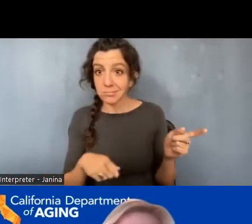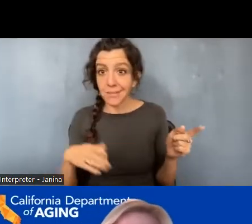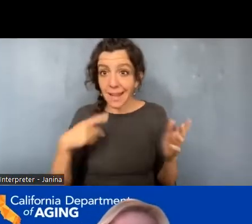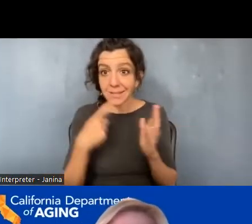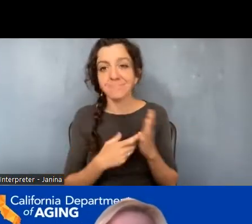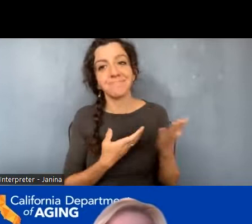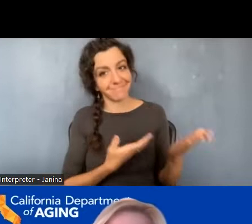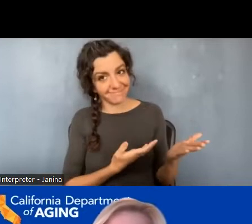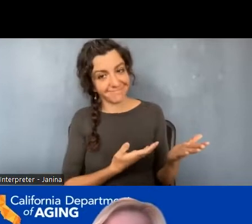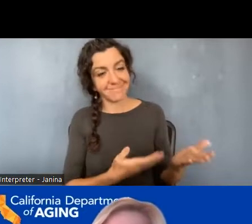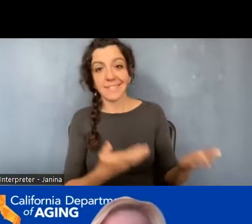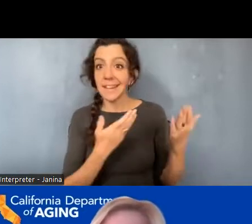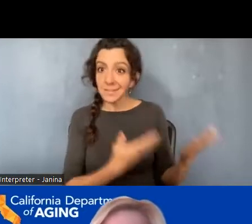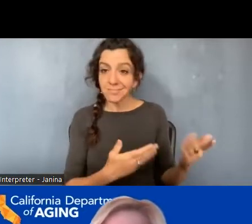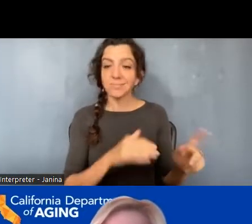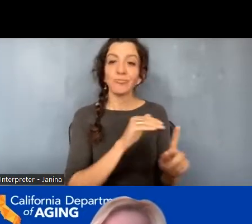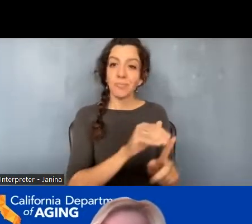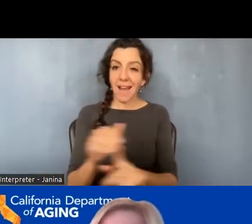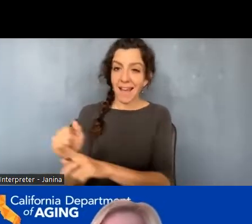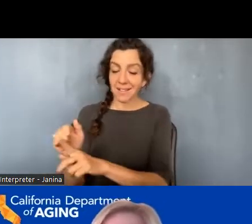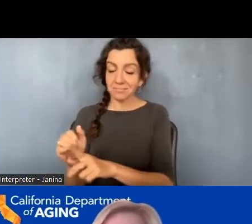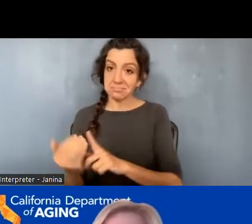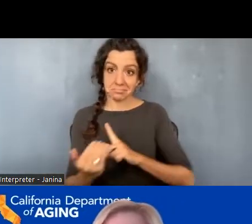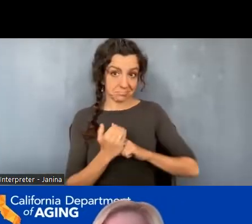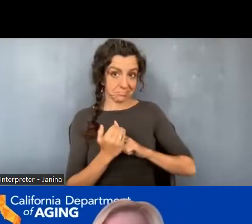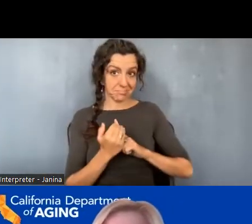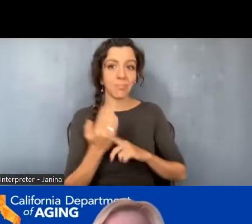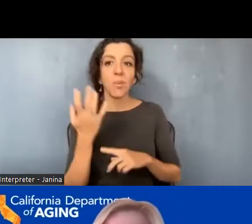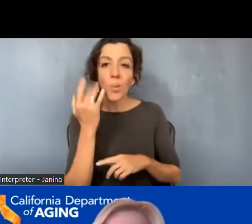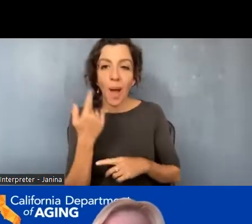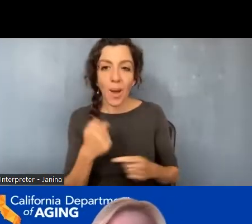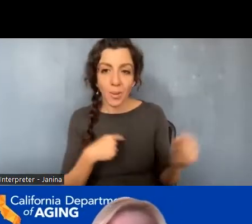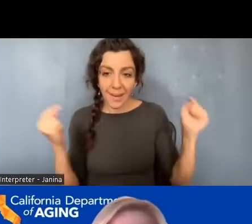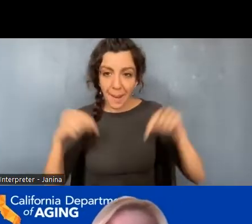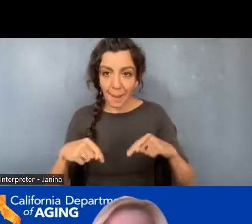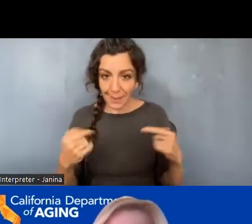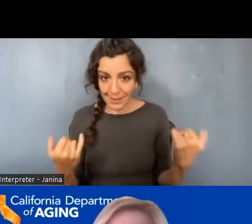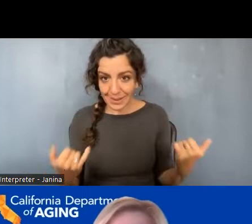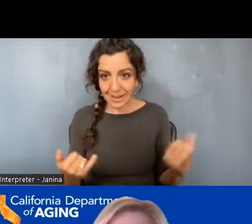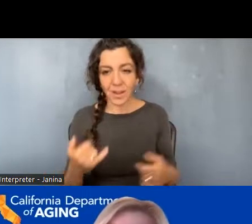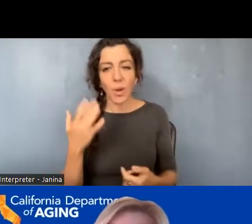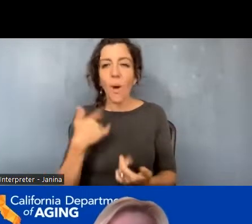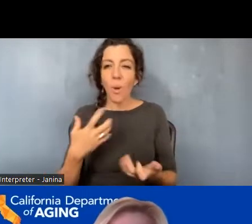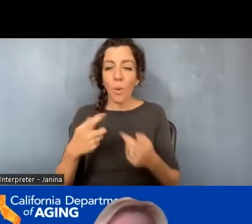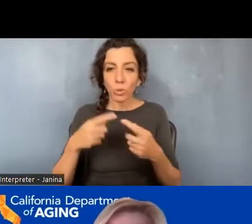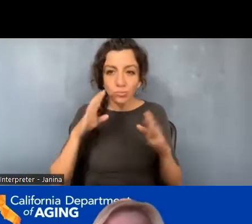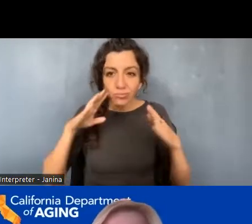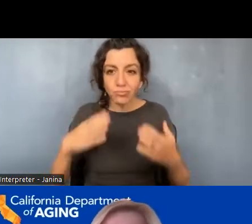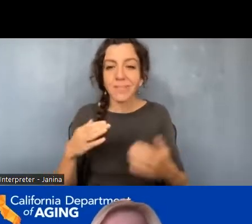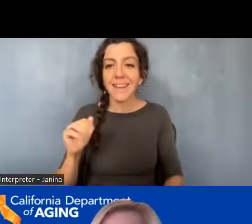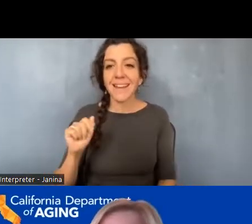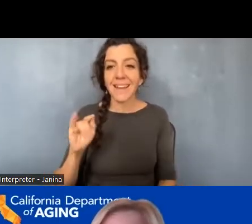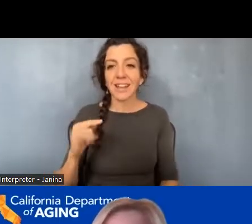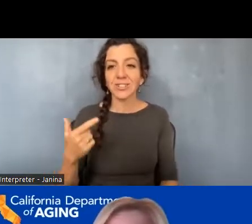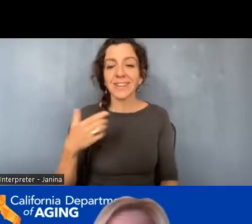this is really to remind all of us why we're gathered here today and talking about our Aging and Disability Network